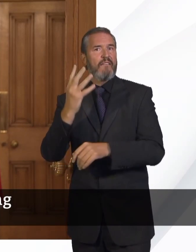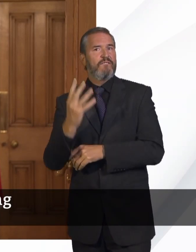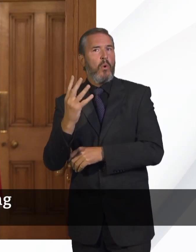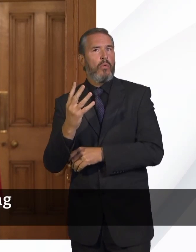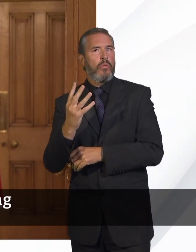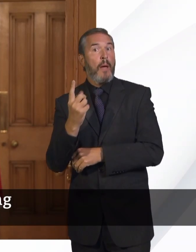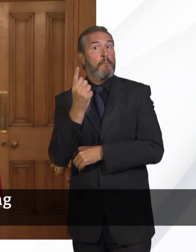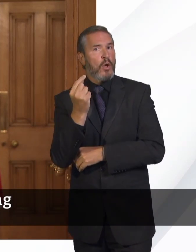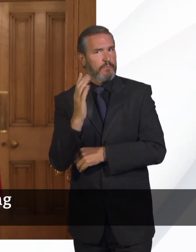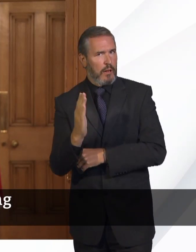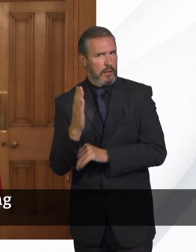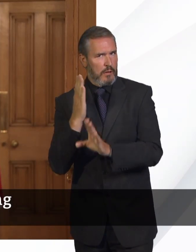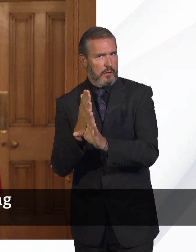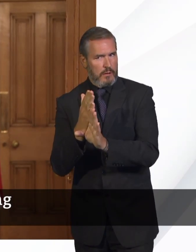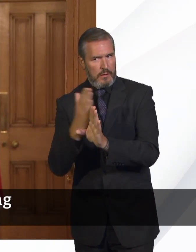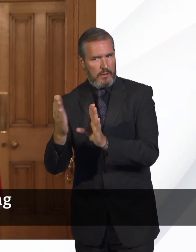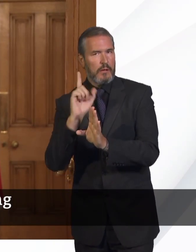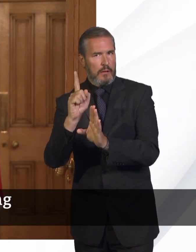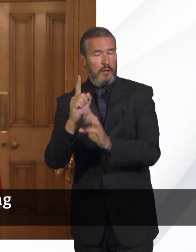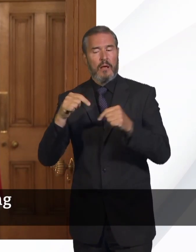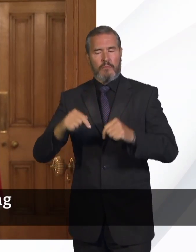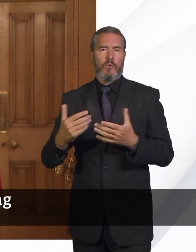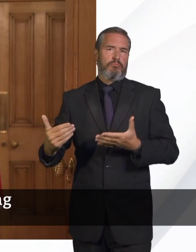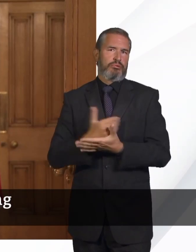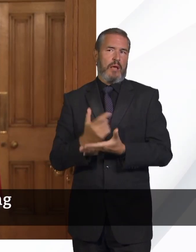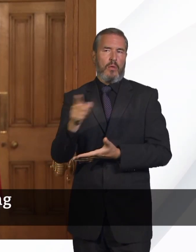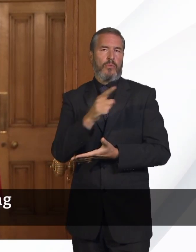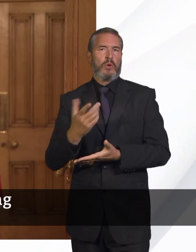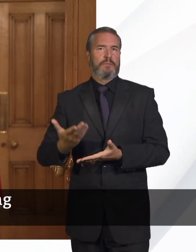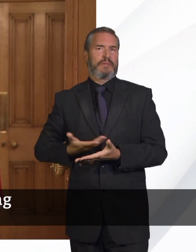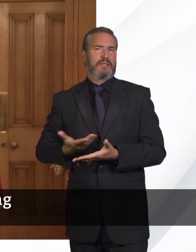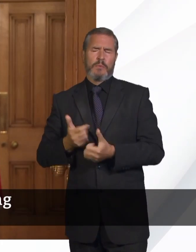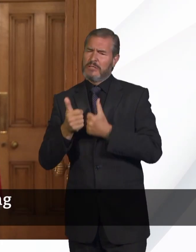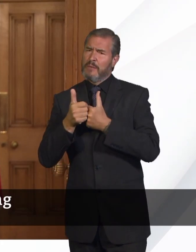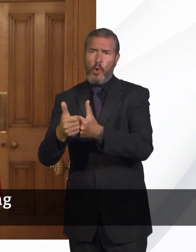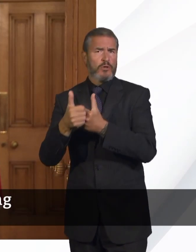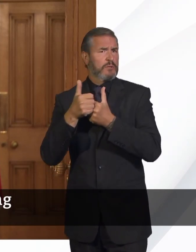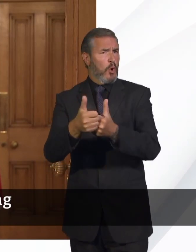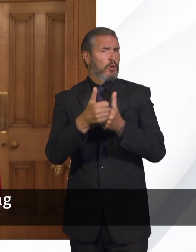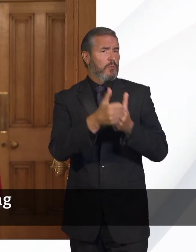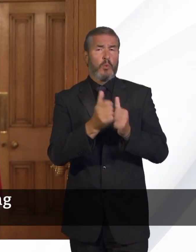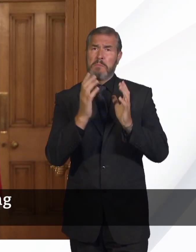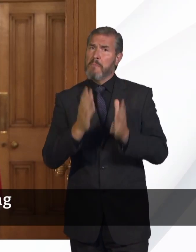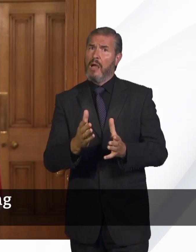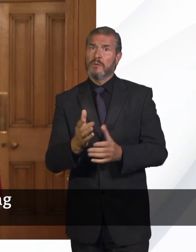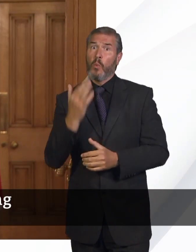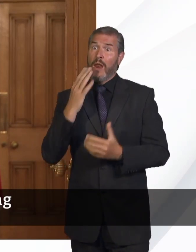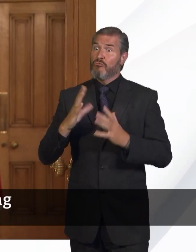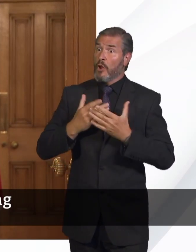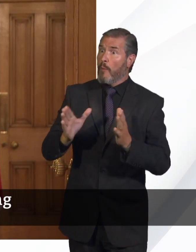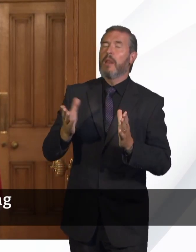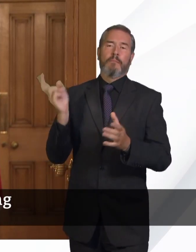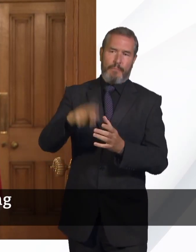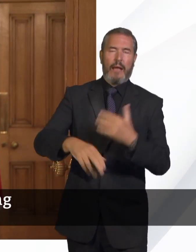In the meantime, we will continue to protect livelihoods and support businesses so that they're ready to bounce back and play